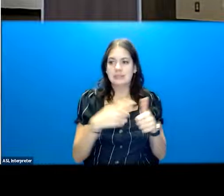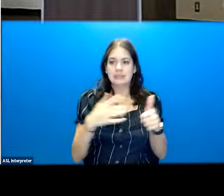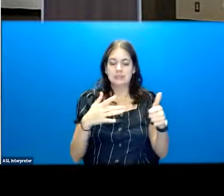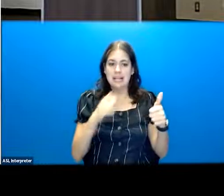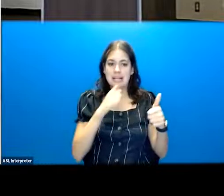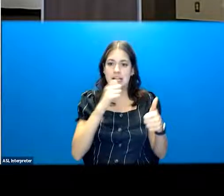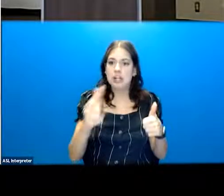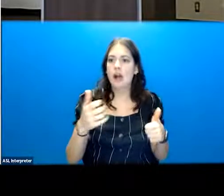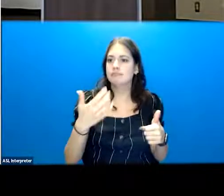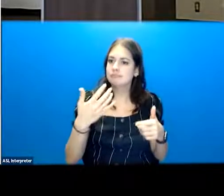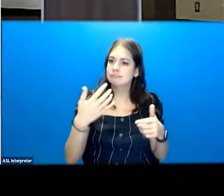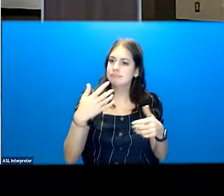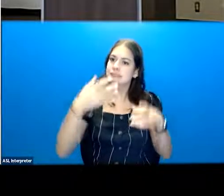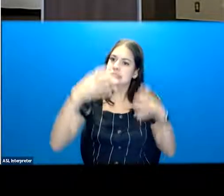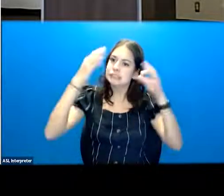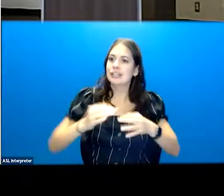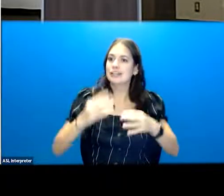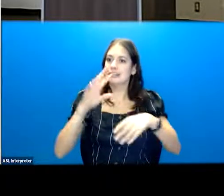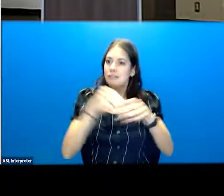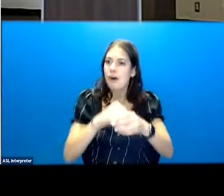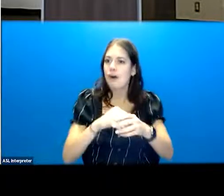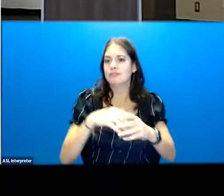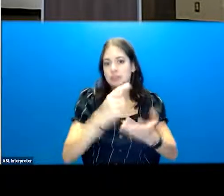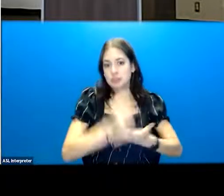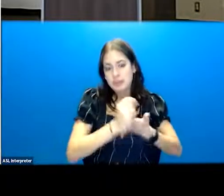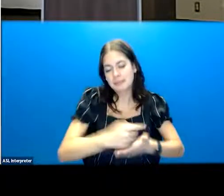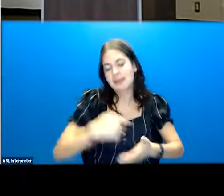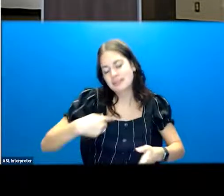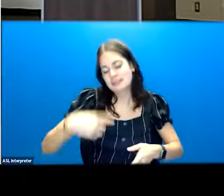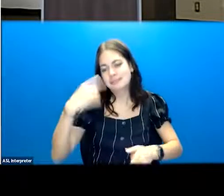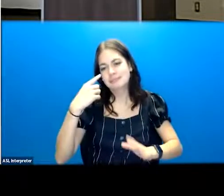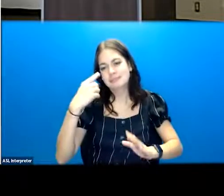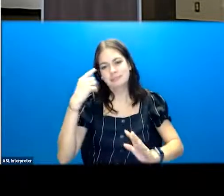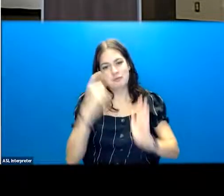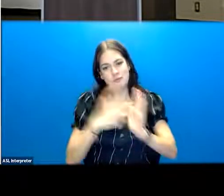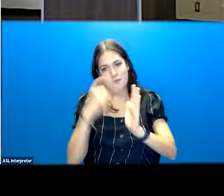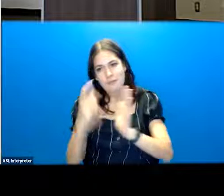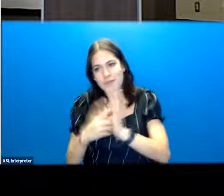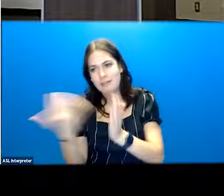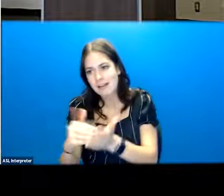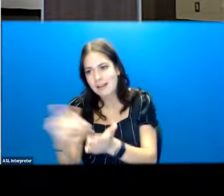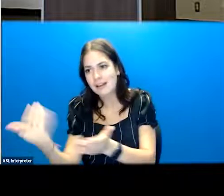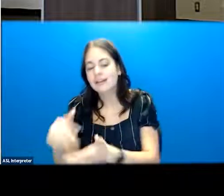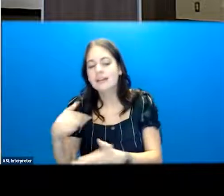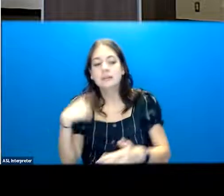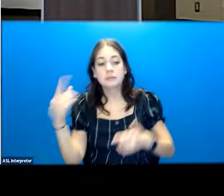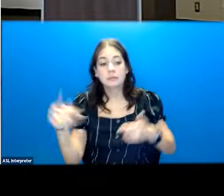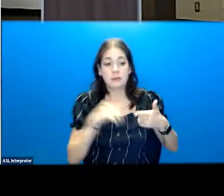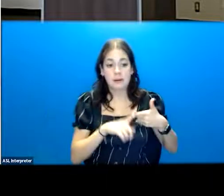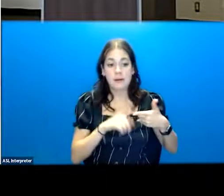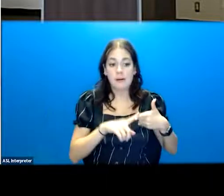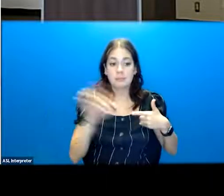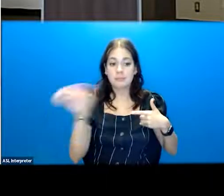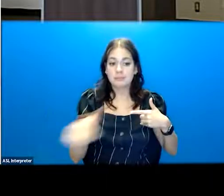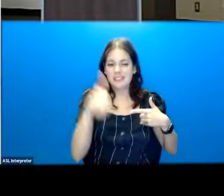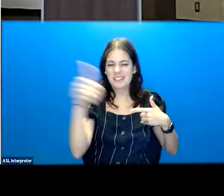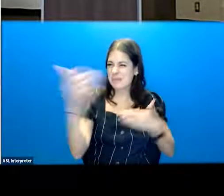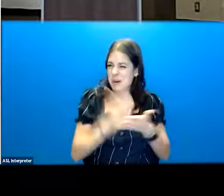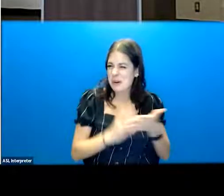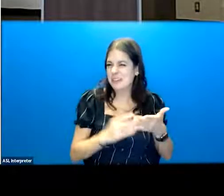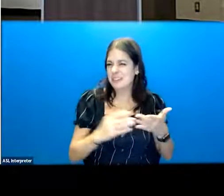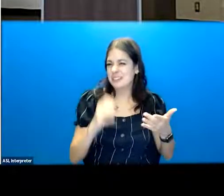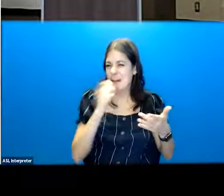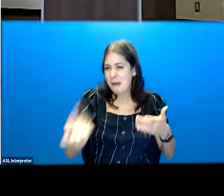have enough say in their treatment, which I'm sure you have heard time and time again. Two, the other part is that they